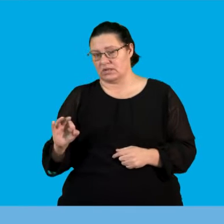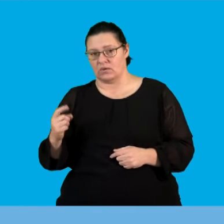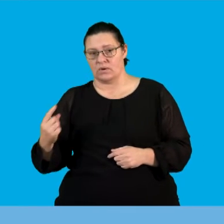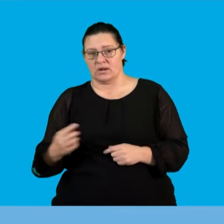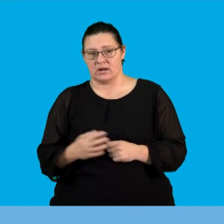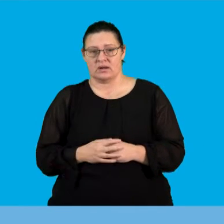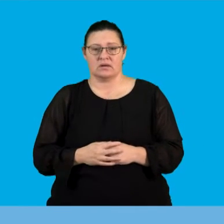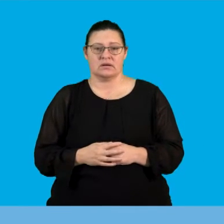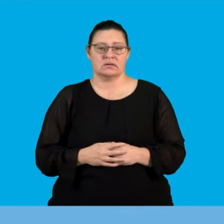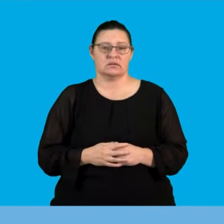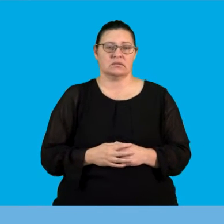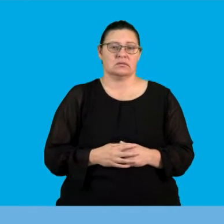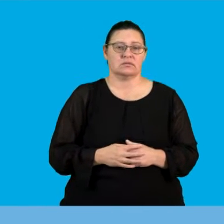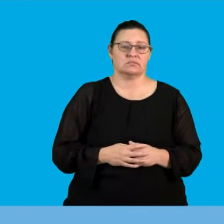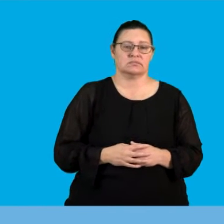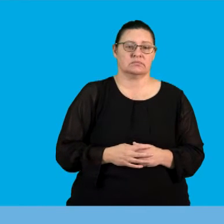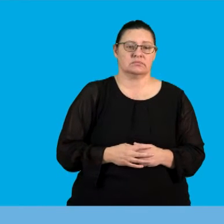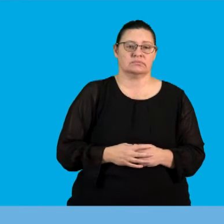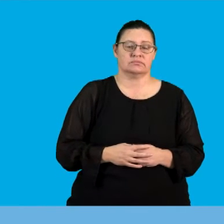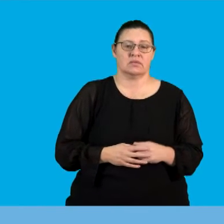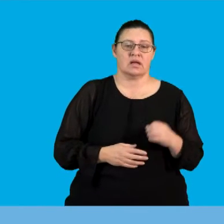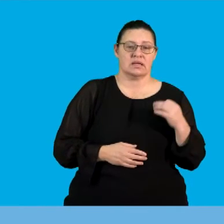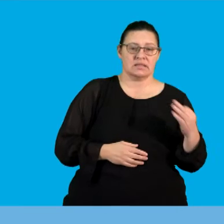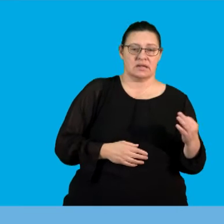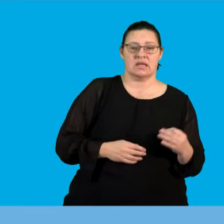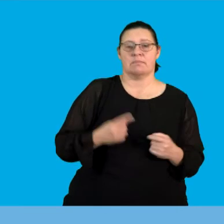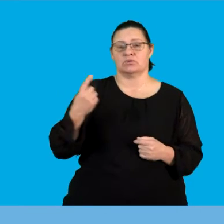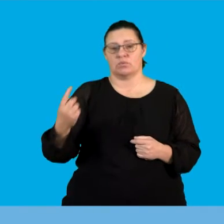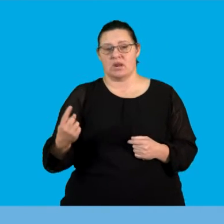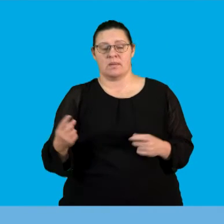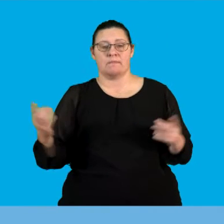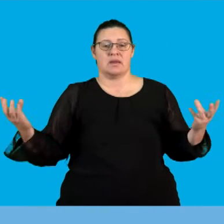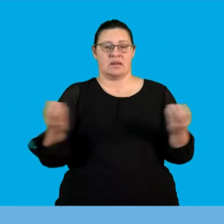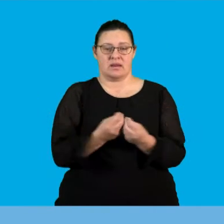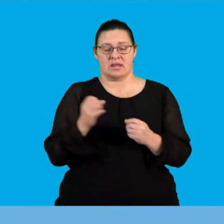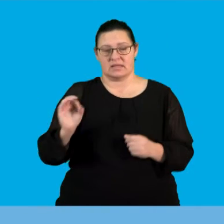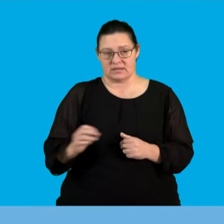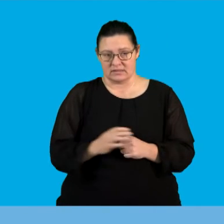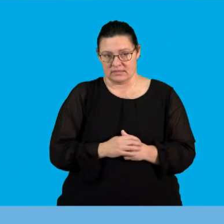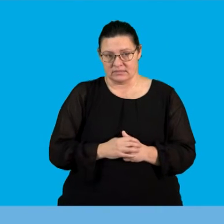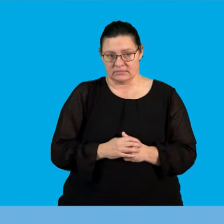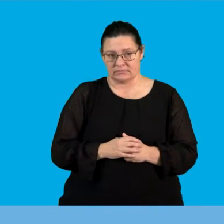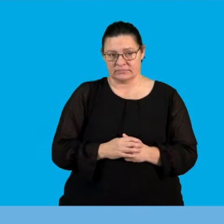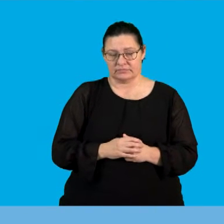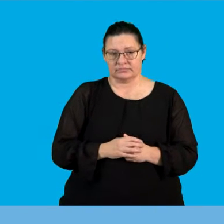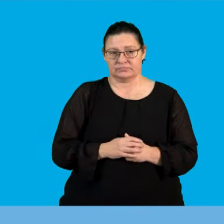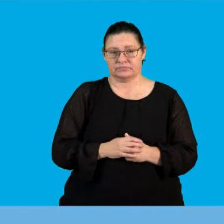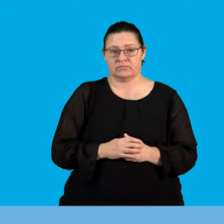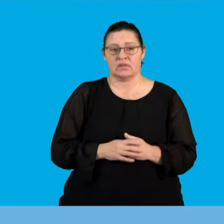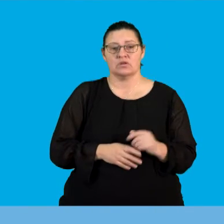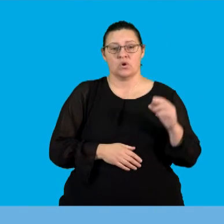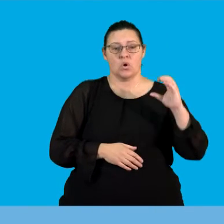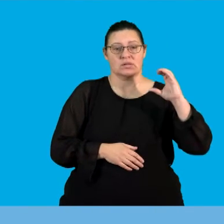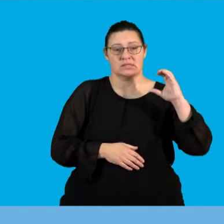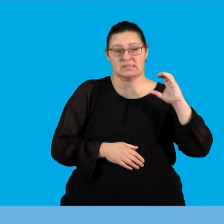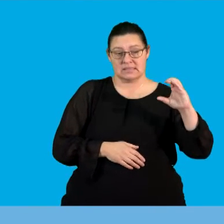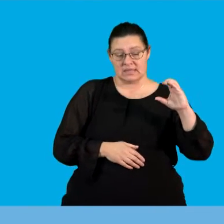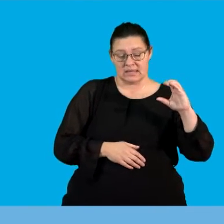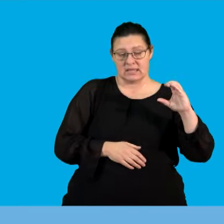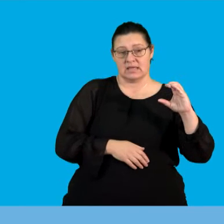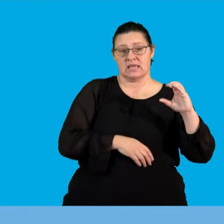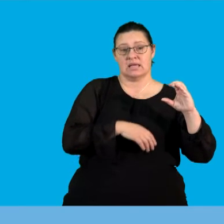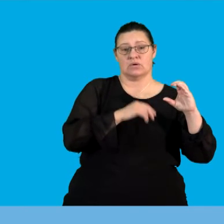3 oxygen atoms, 2 and 1, that equals to 3 oxygen atoms. So the number of atoms on the left-hand side are equal